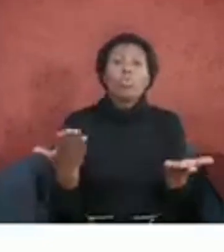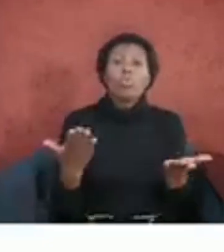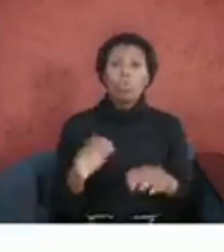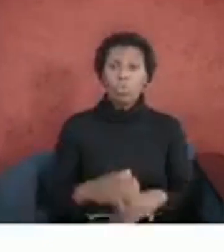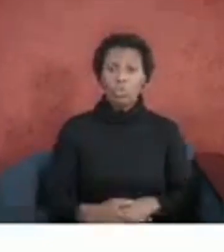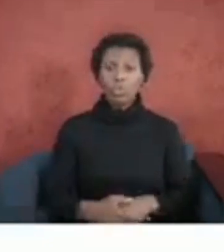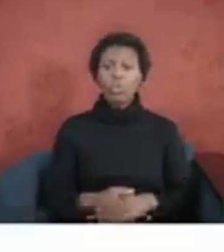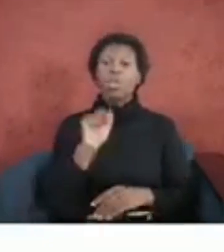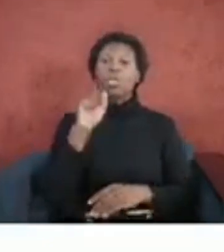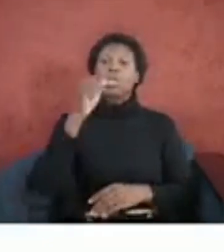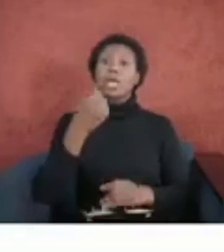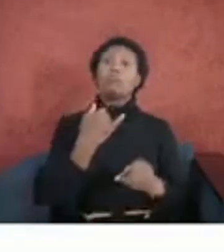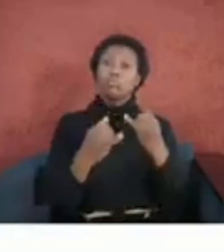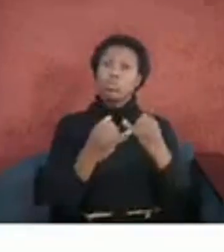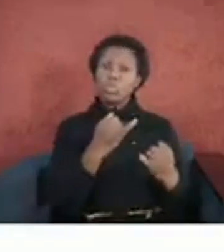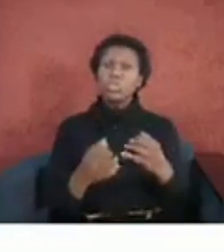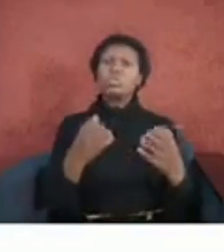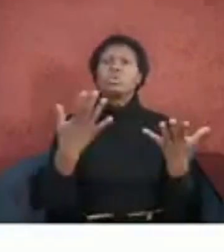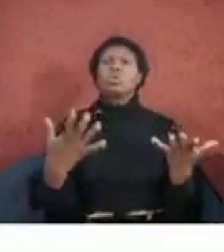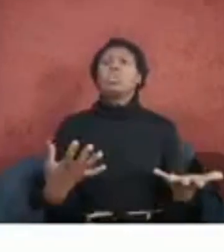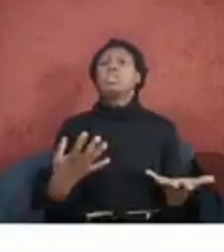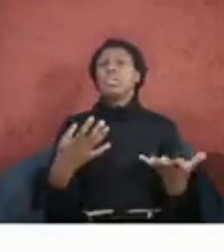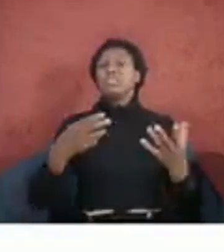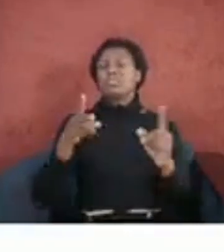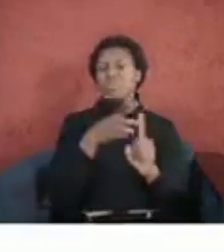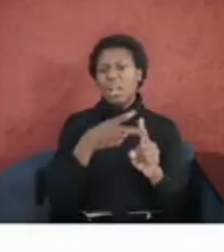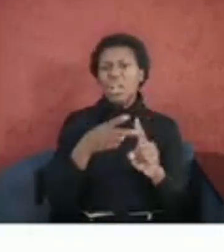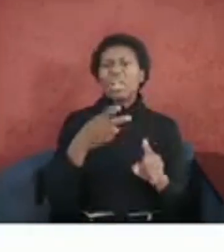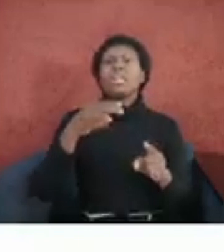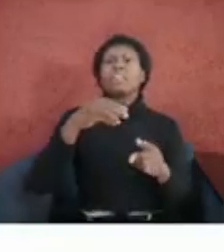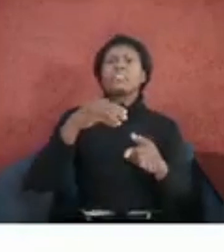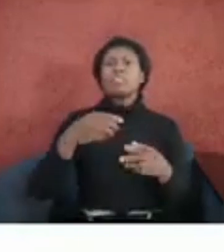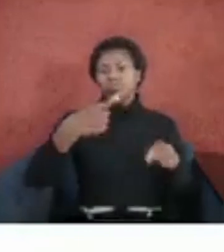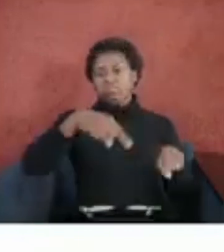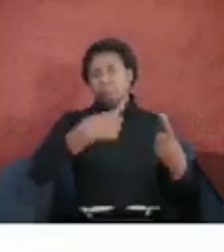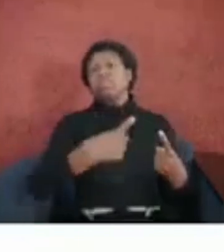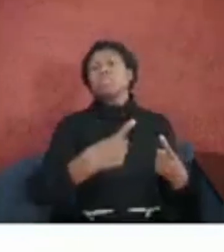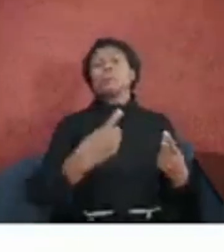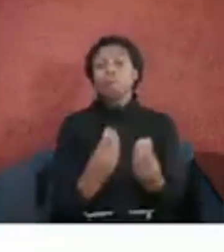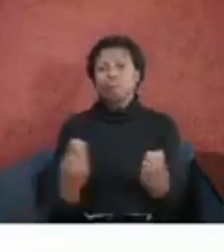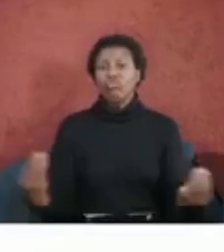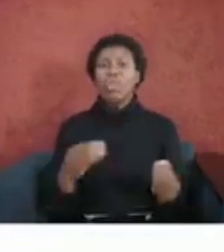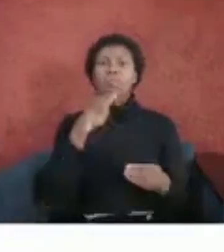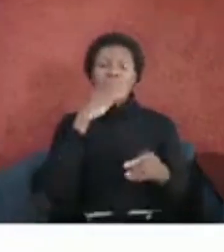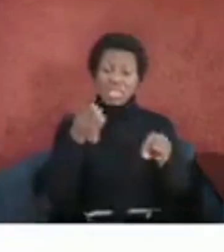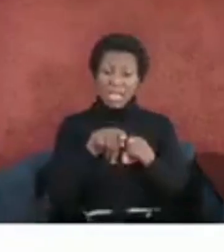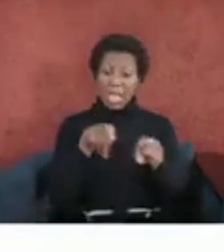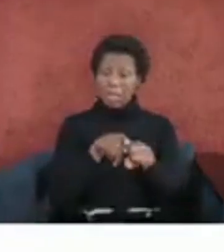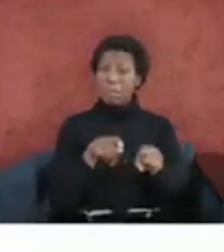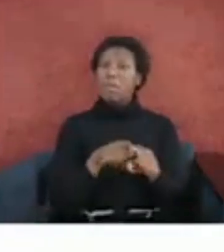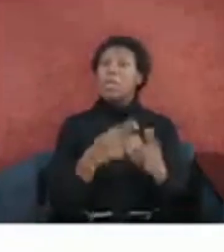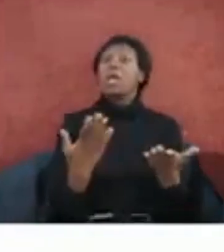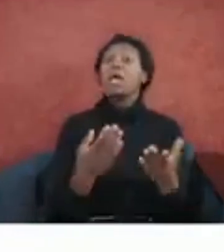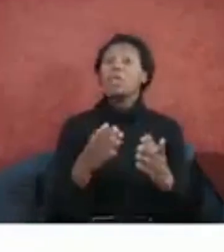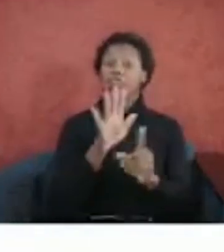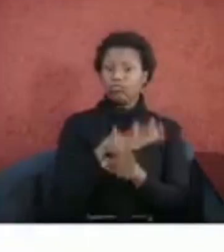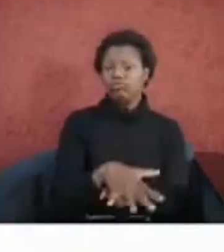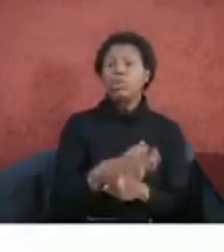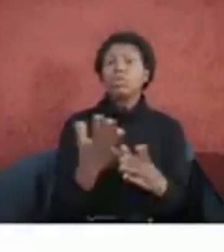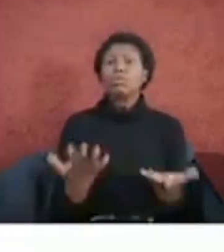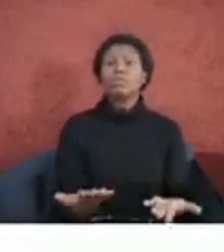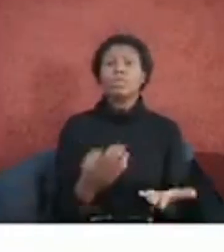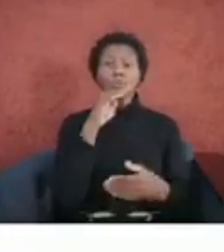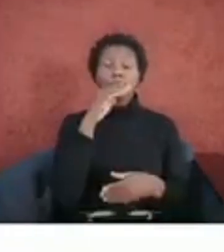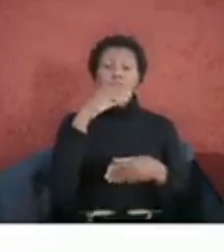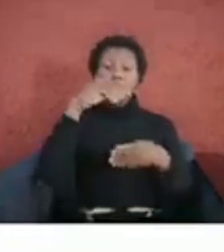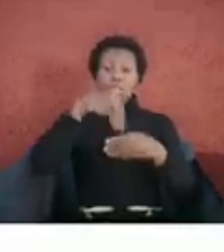on the sexual violence and violence against children, which now talks more specifically on the bullying. There's violence that's taking place in a